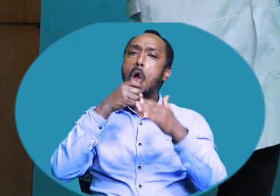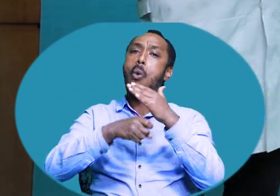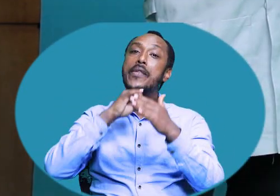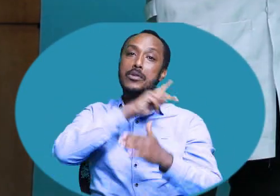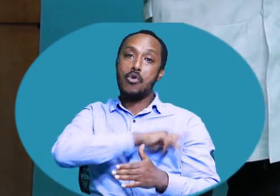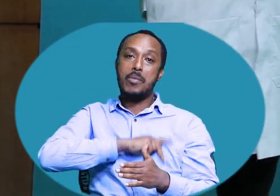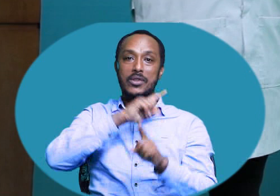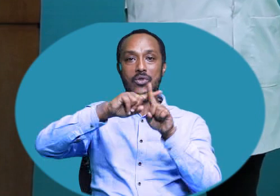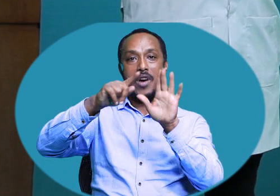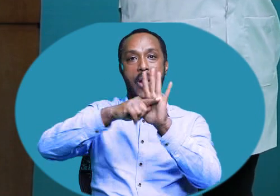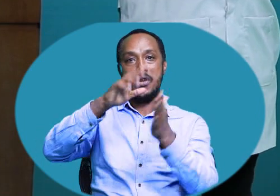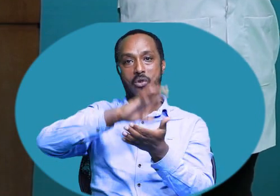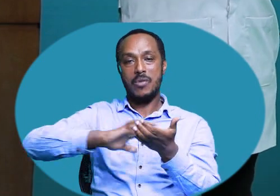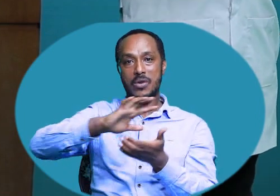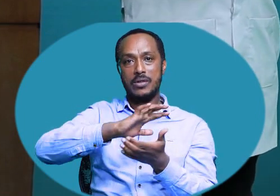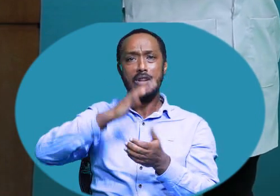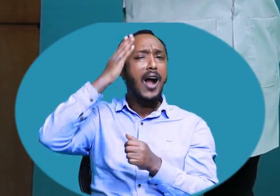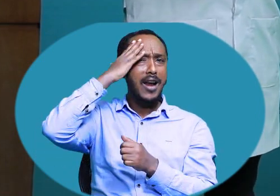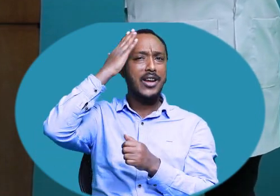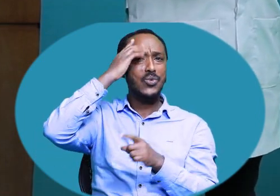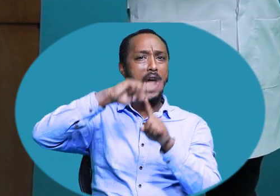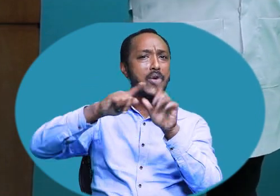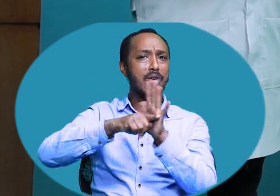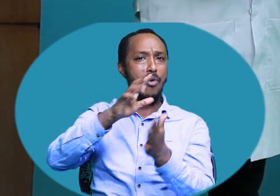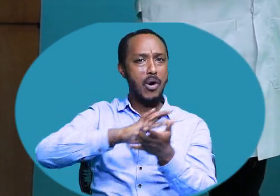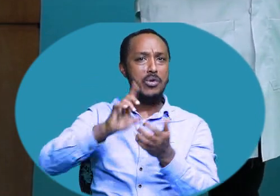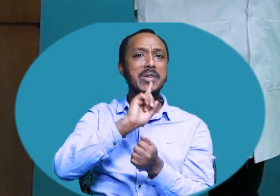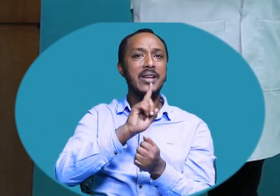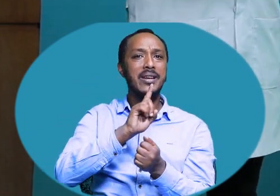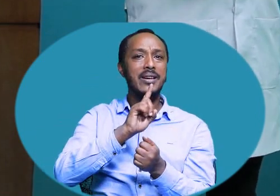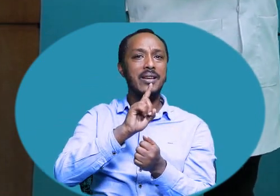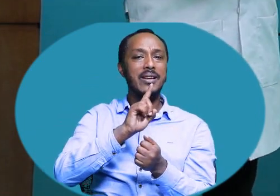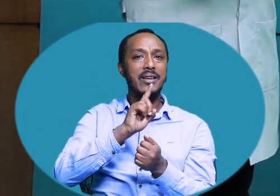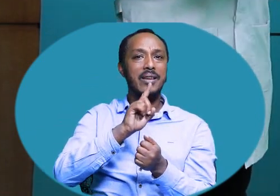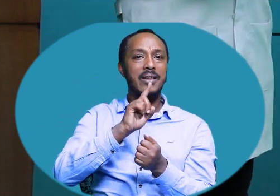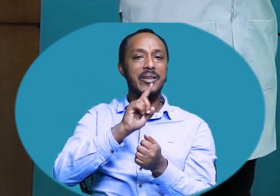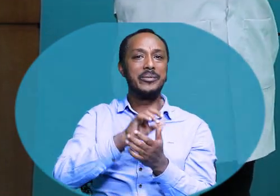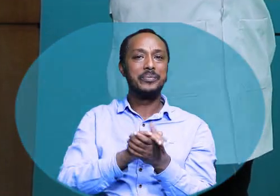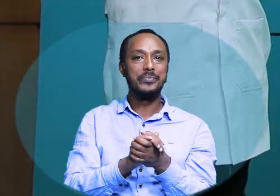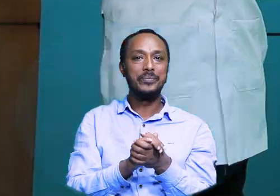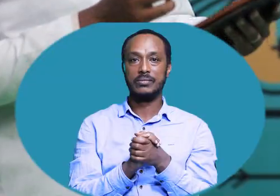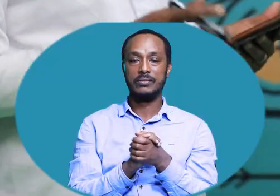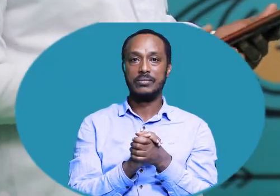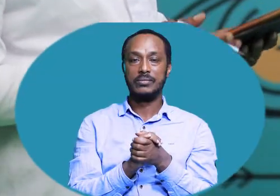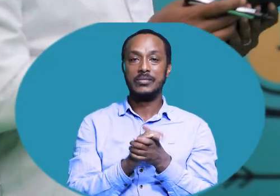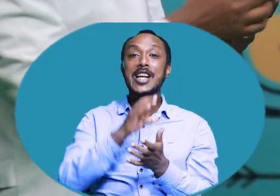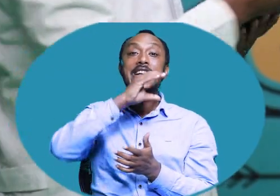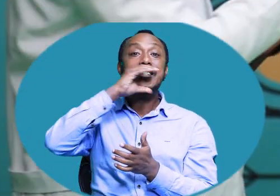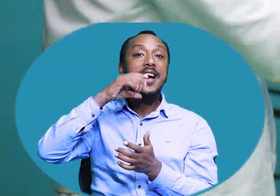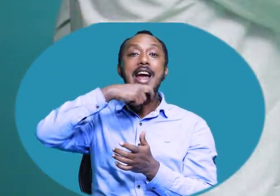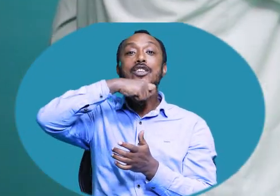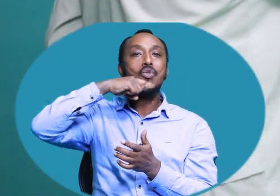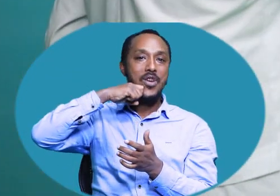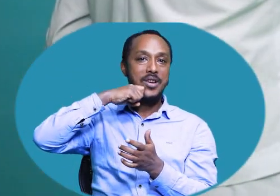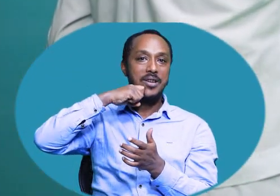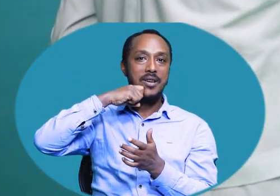What is the properties of ionic compounds? You know ionic compounds. A compound that contains ionic bond is known as ionic compounds. Crystalline solids at